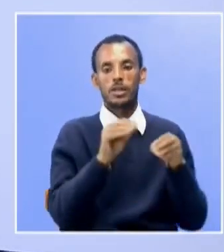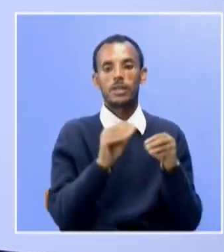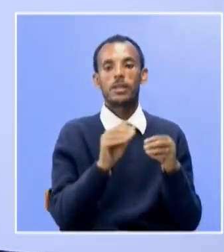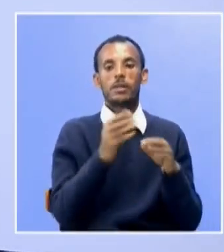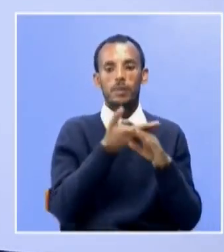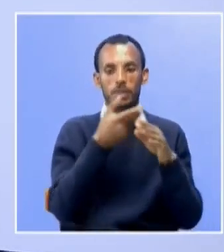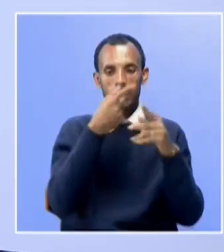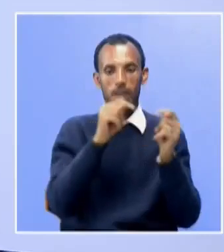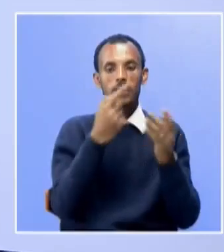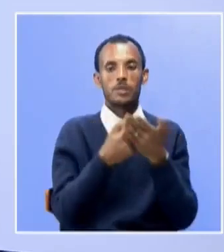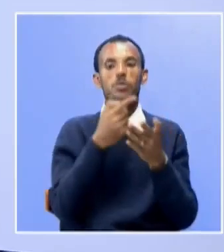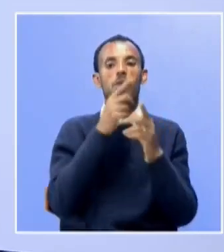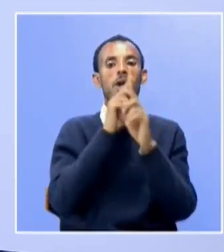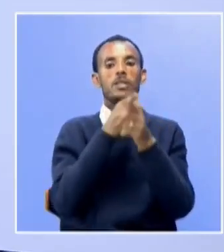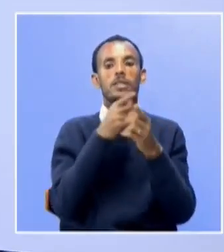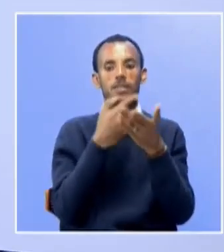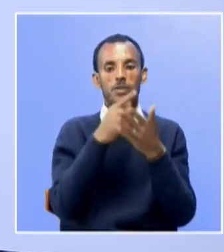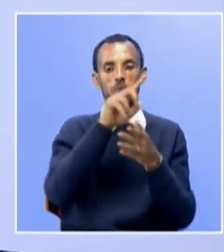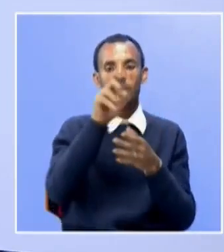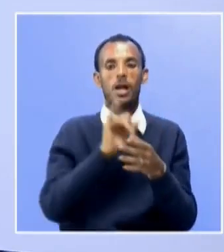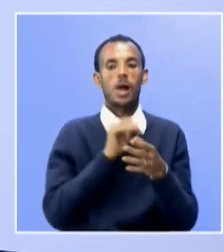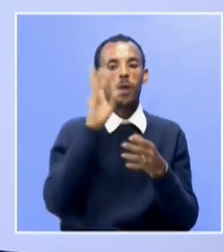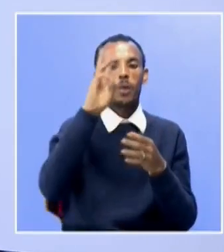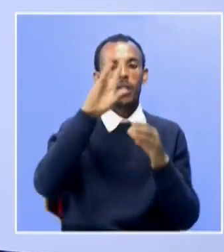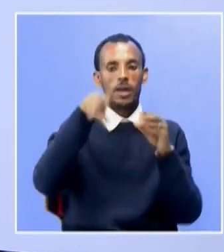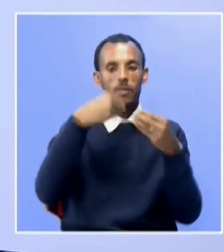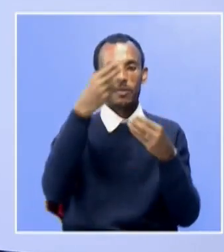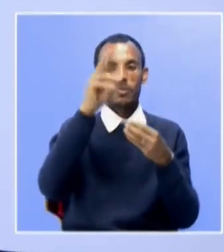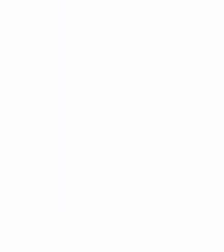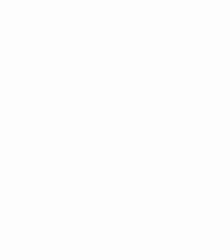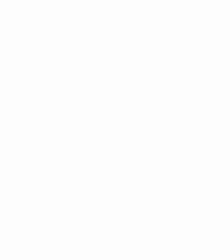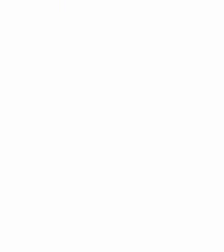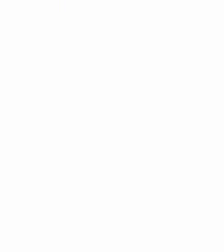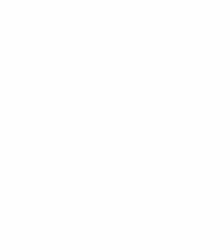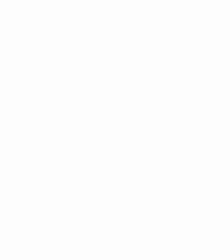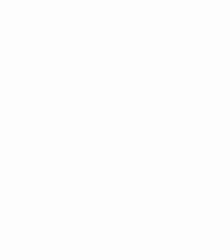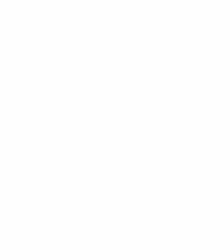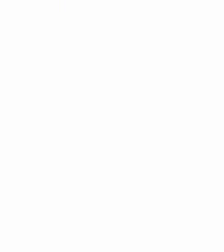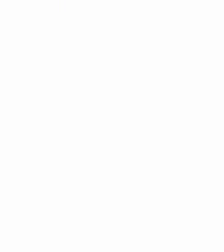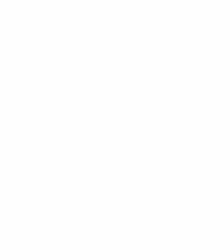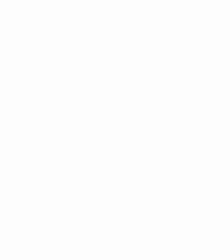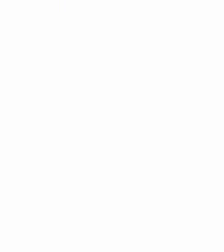please try to answer this question. I'll give you 20 seconds for this.